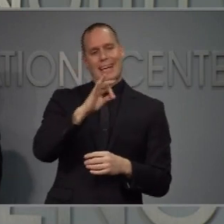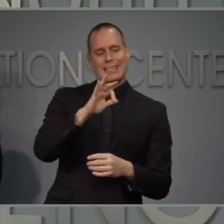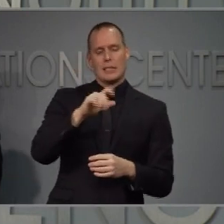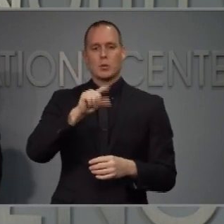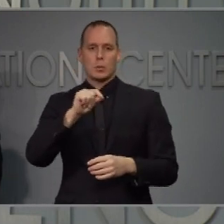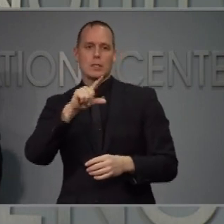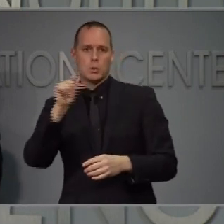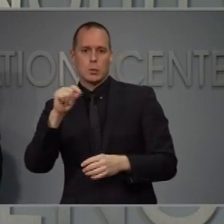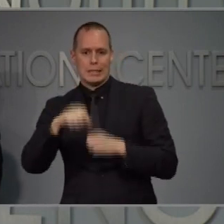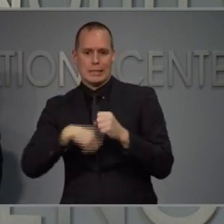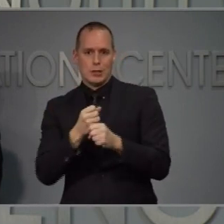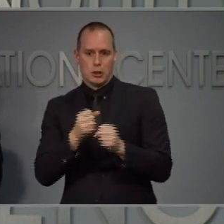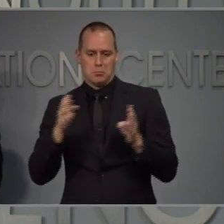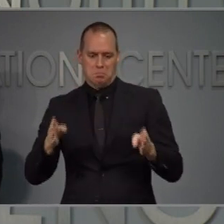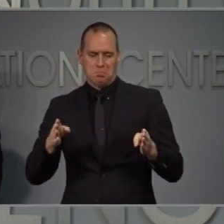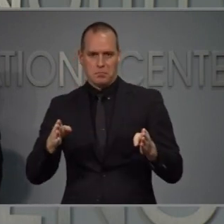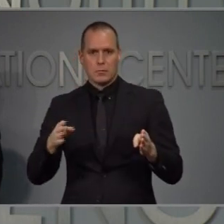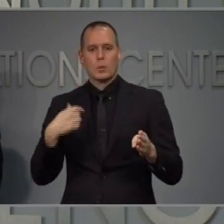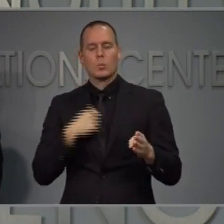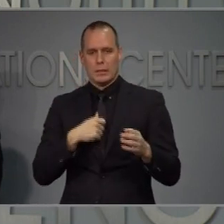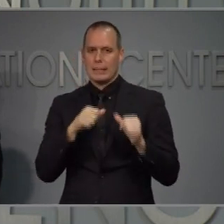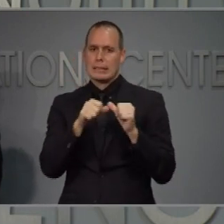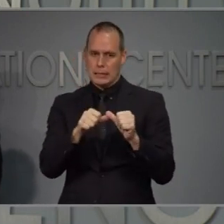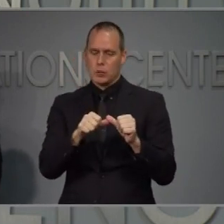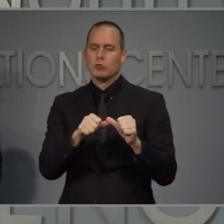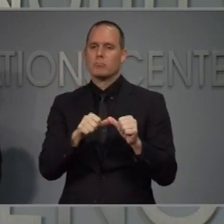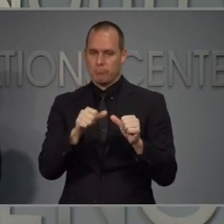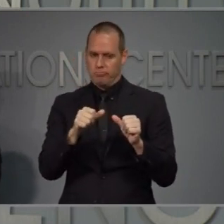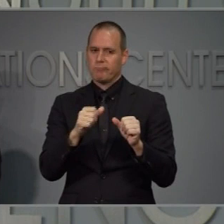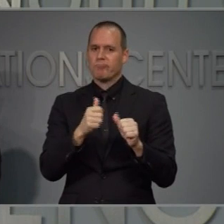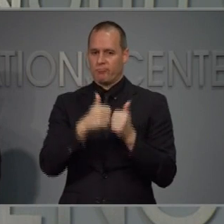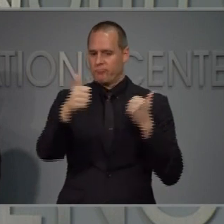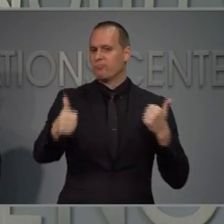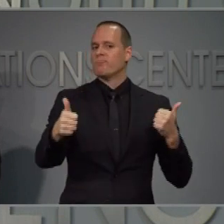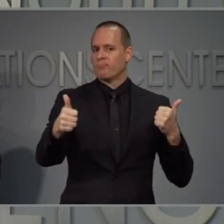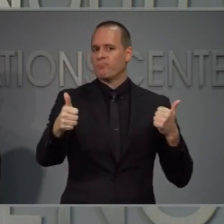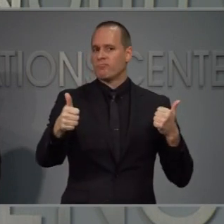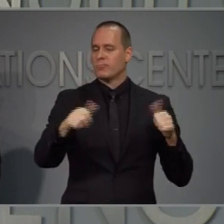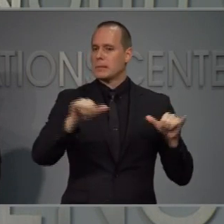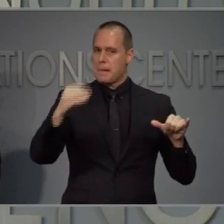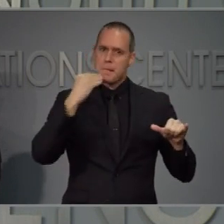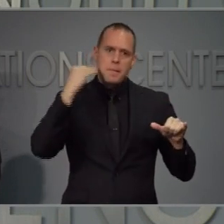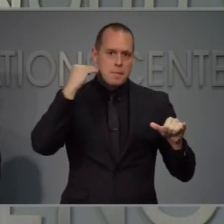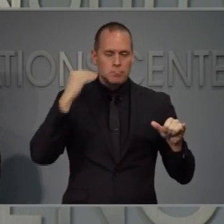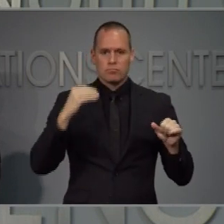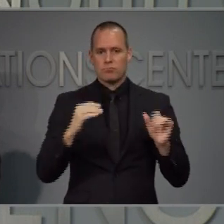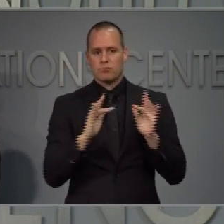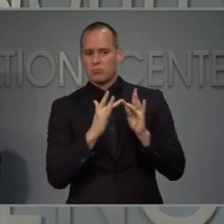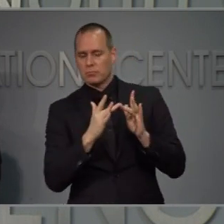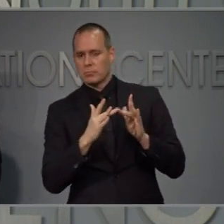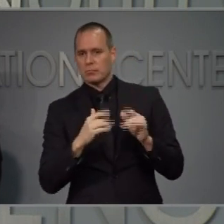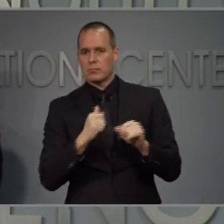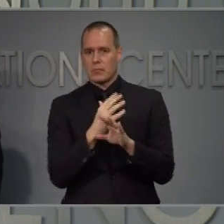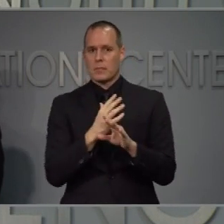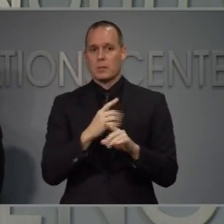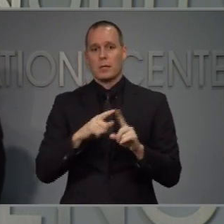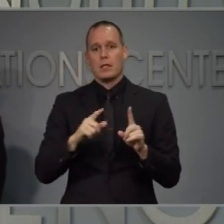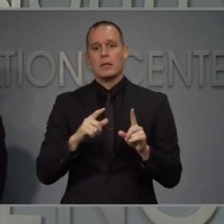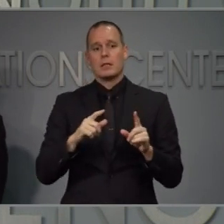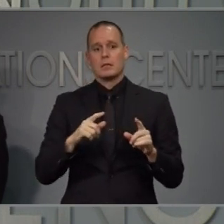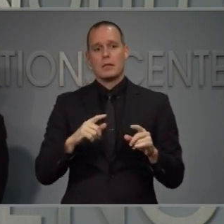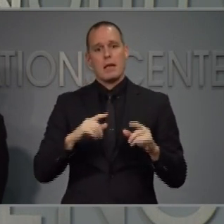going to continue the remote learning without regular classrooms physically going on.